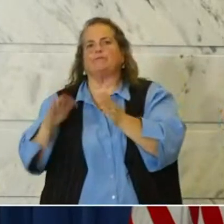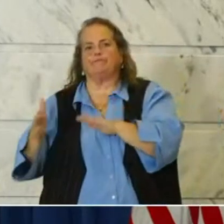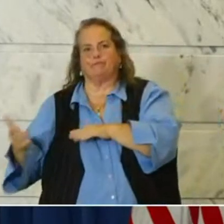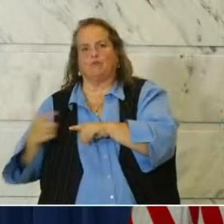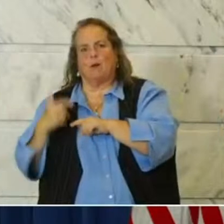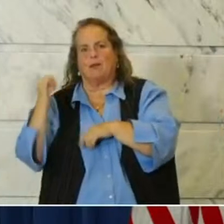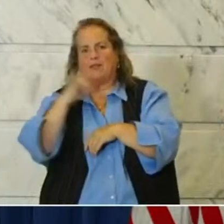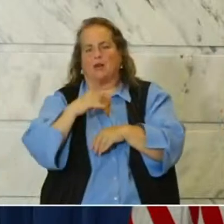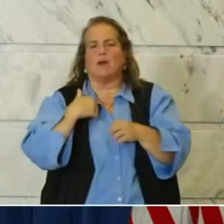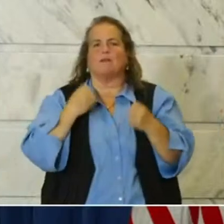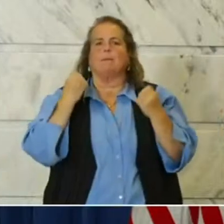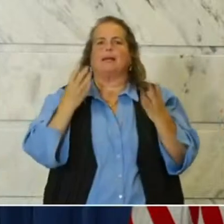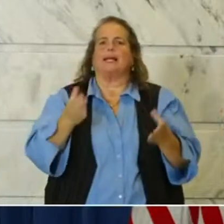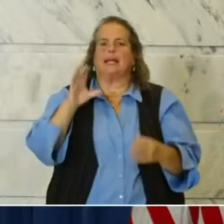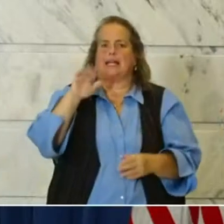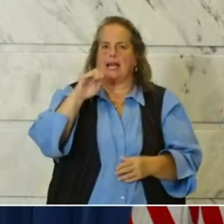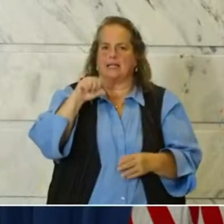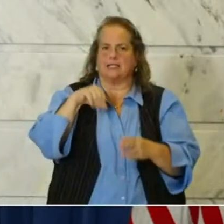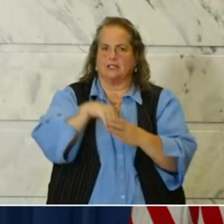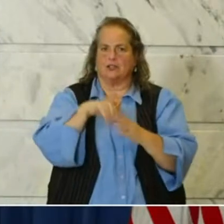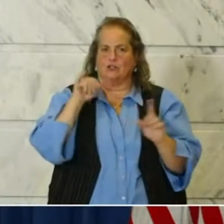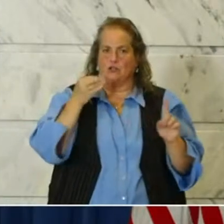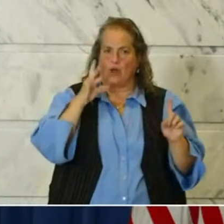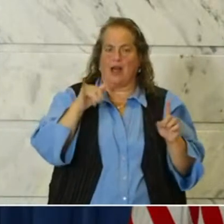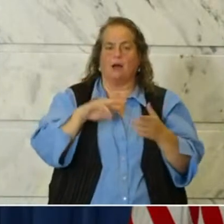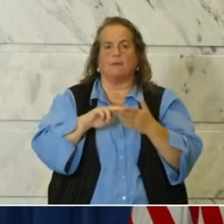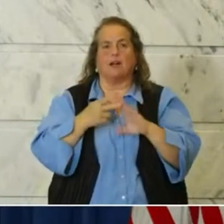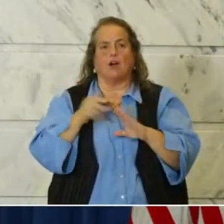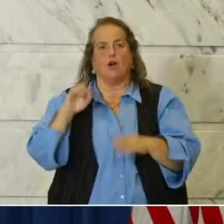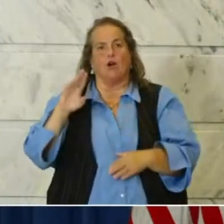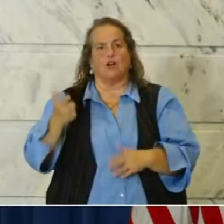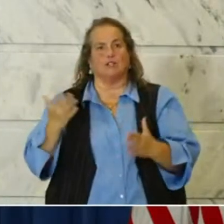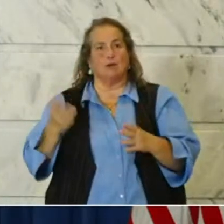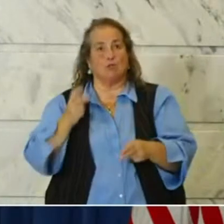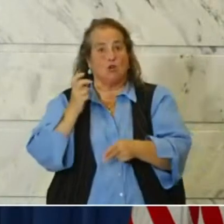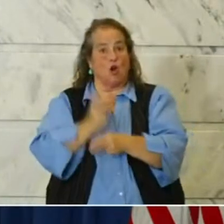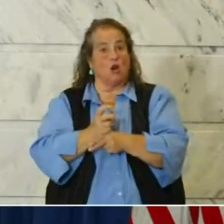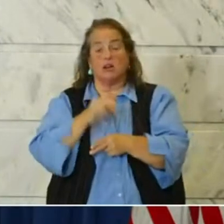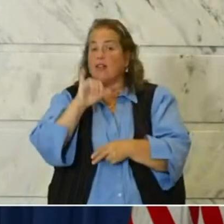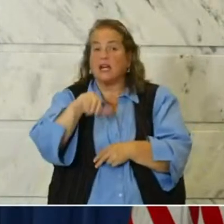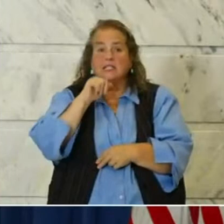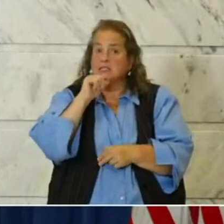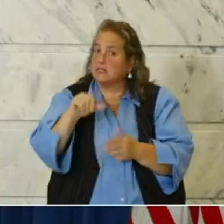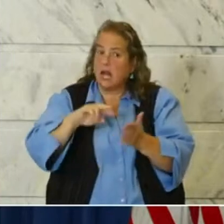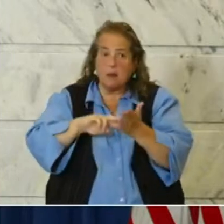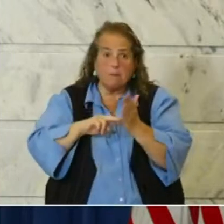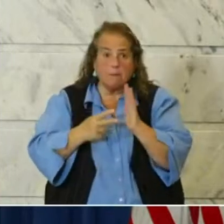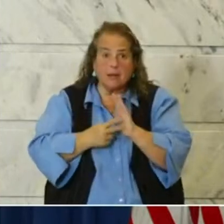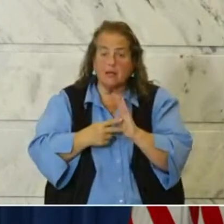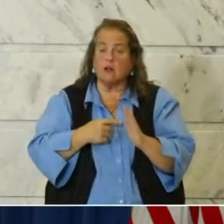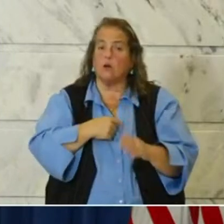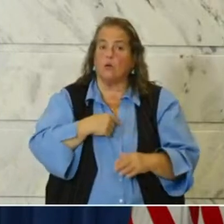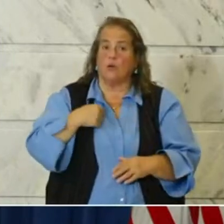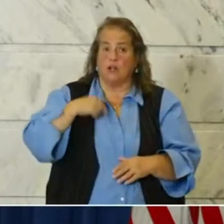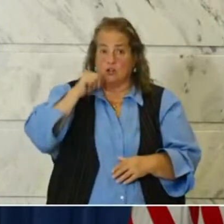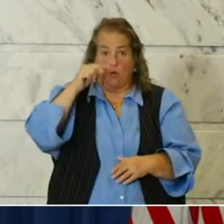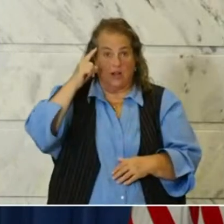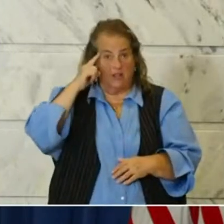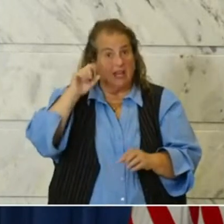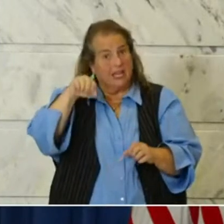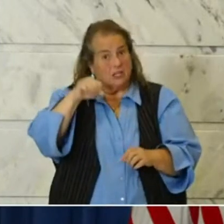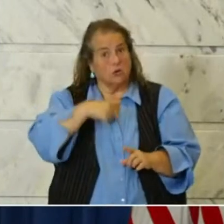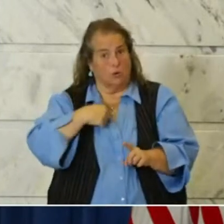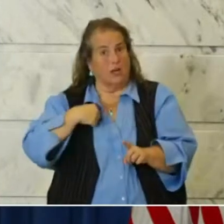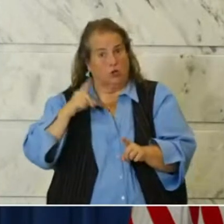probably going to be a really hard August. That doesn't mean that we don't think that we are, through wearing facial